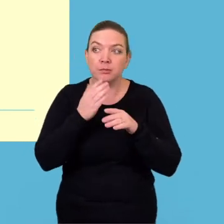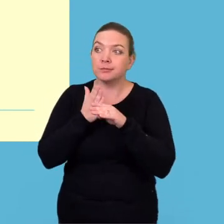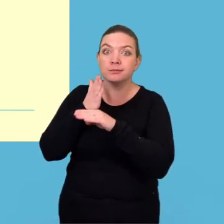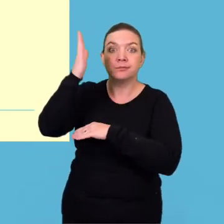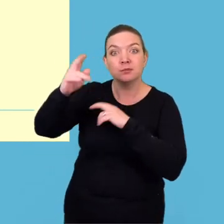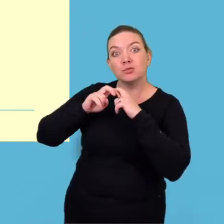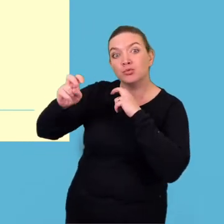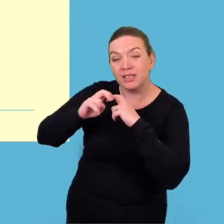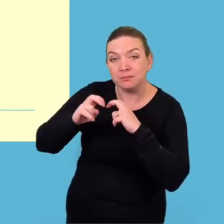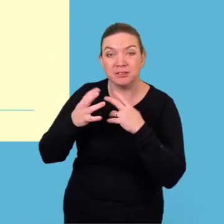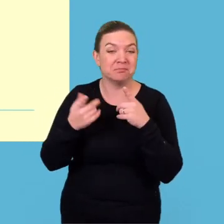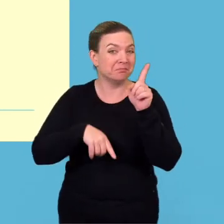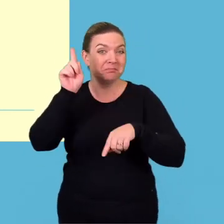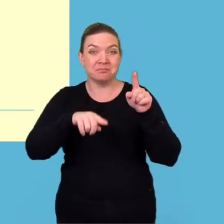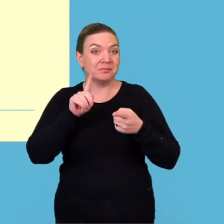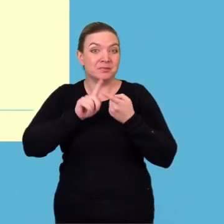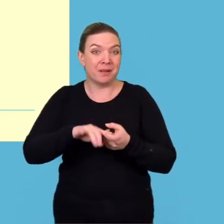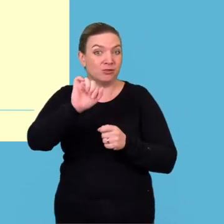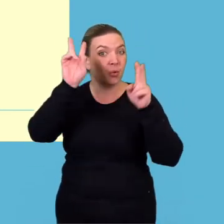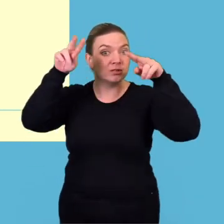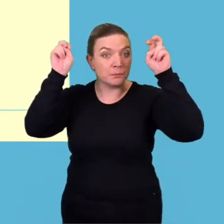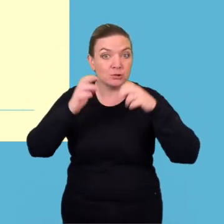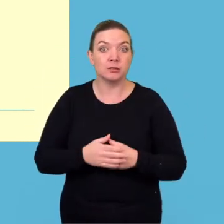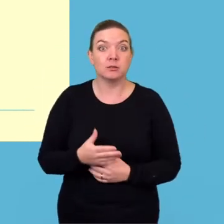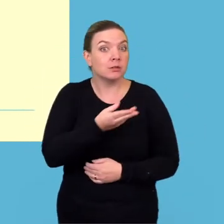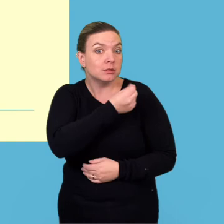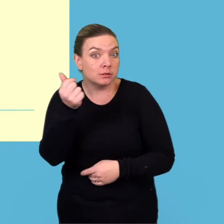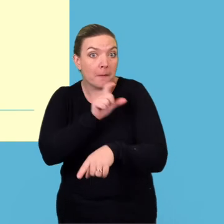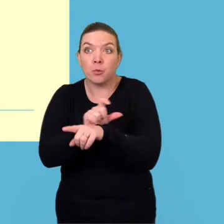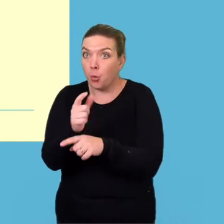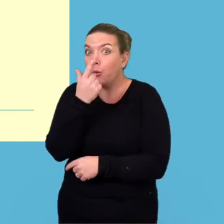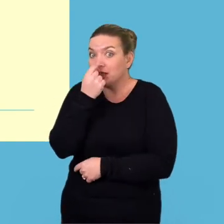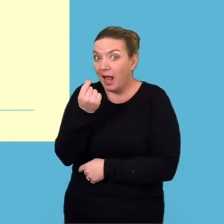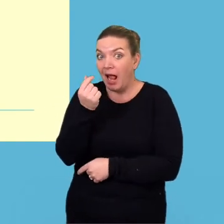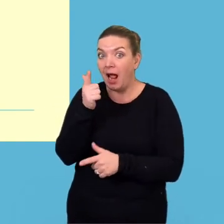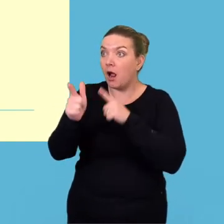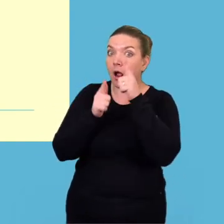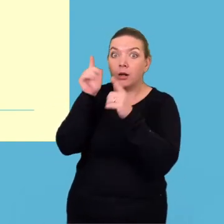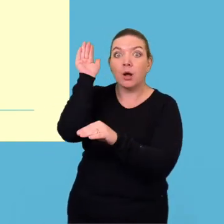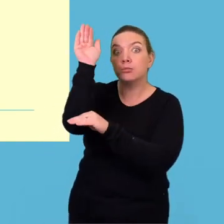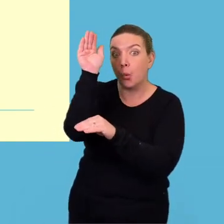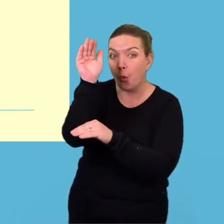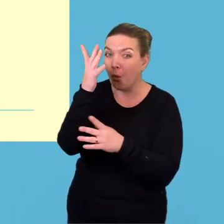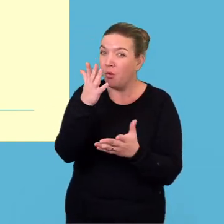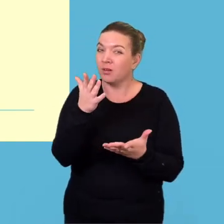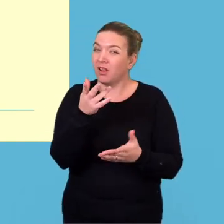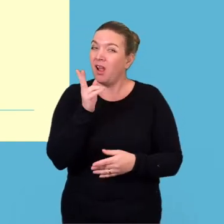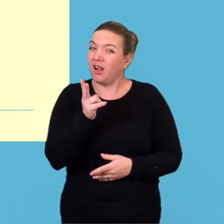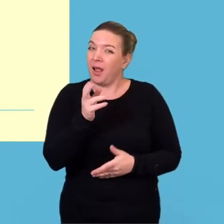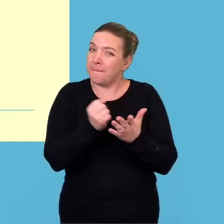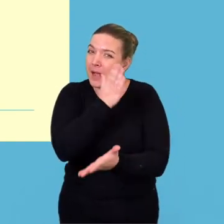and excursions depending on the subject you're doing. Some courses even have the opportunity to travel abroad. Again, make sure the course that you